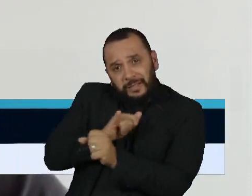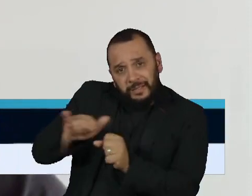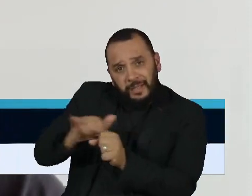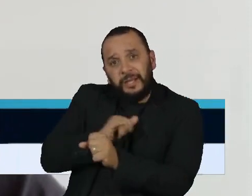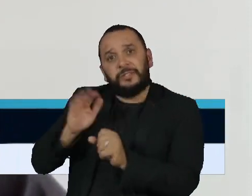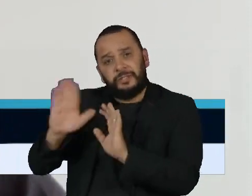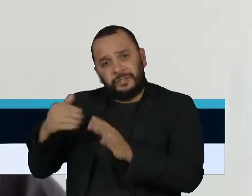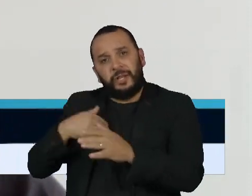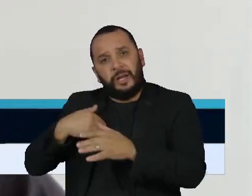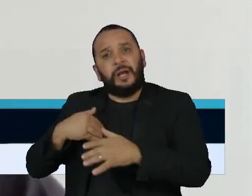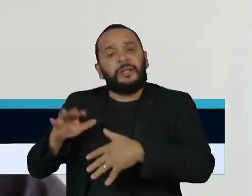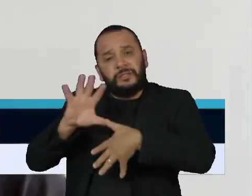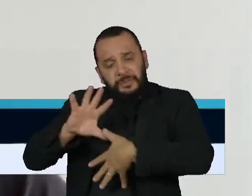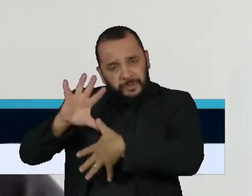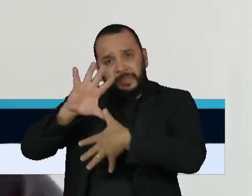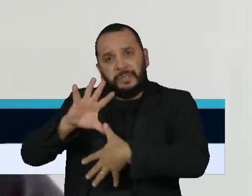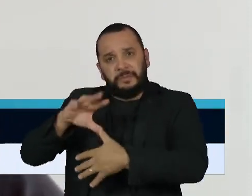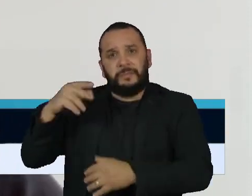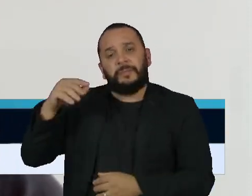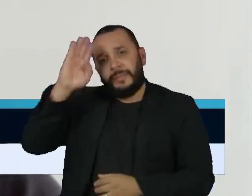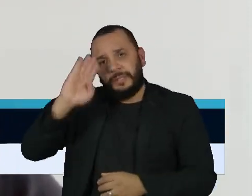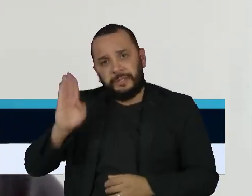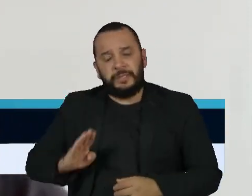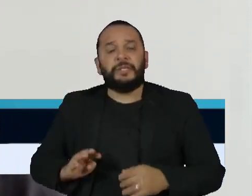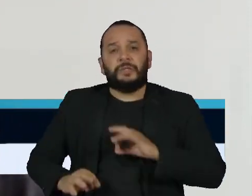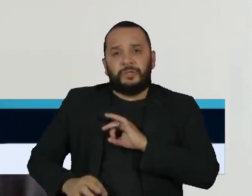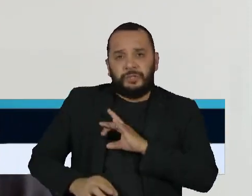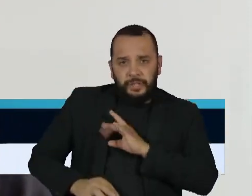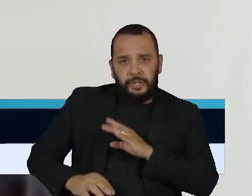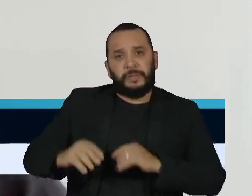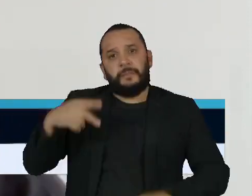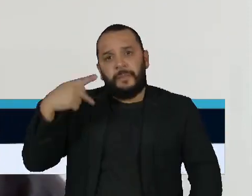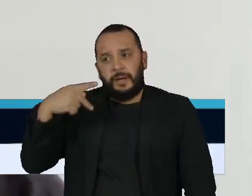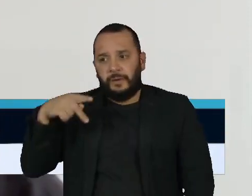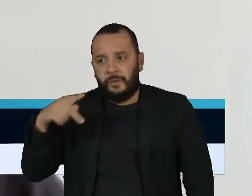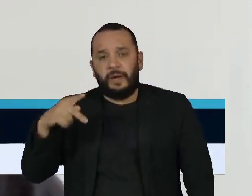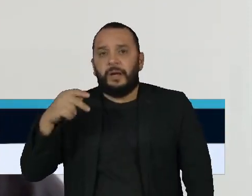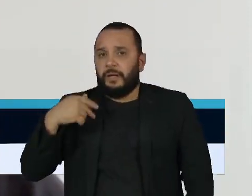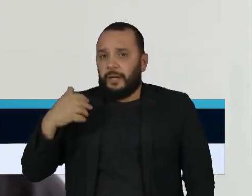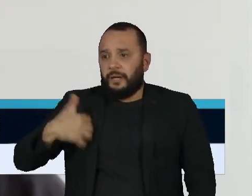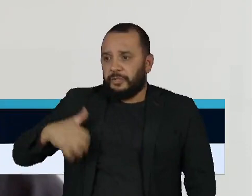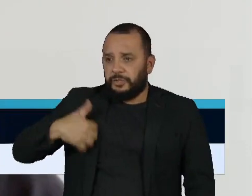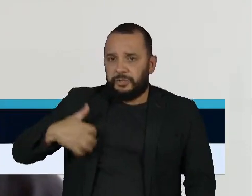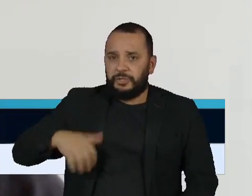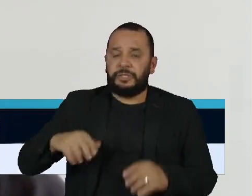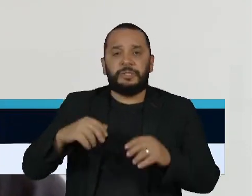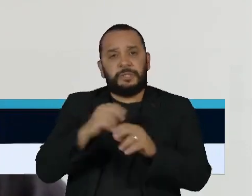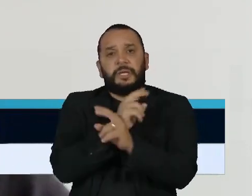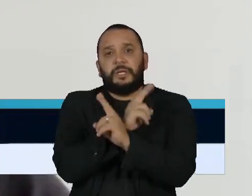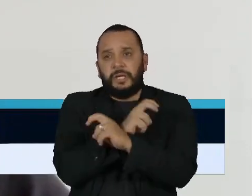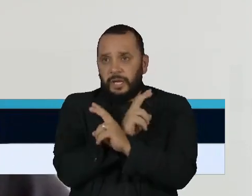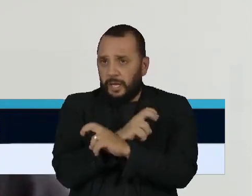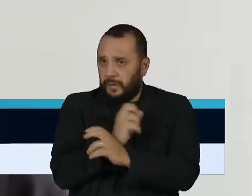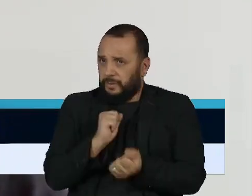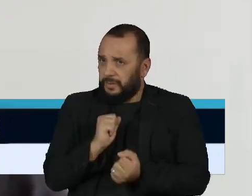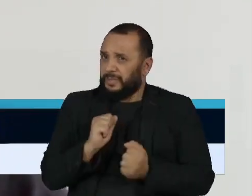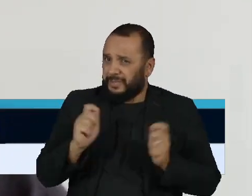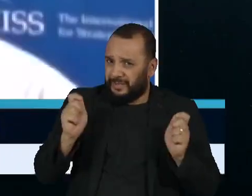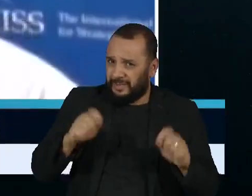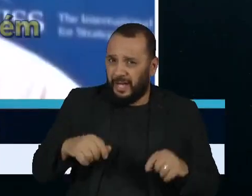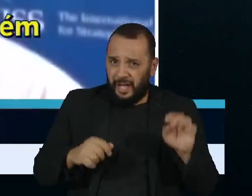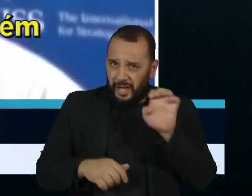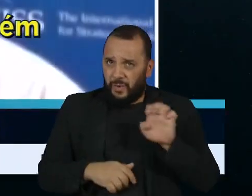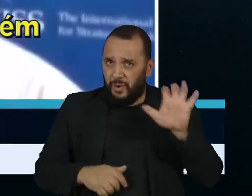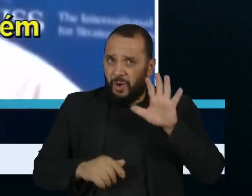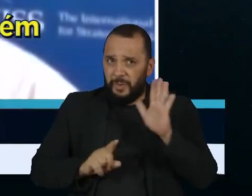Brasil, Chile, Paraguai, Argentina, Nicarágua. É possível a Europa recuperar o tempo